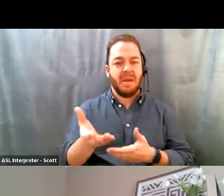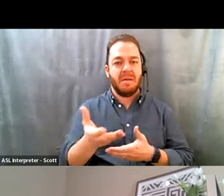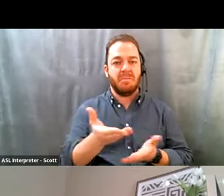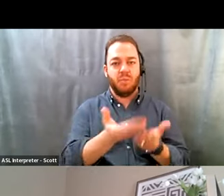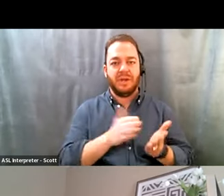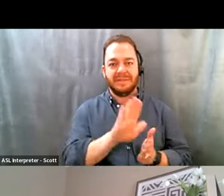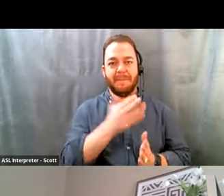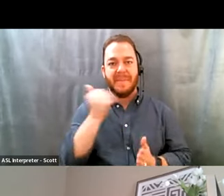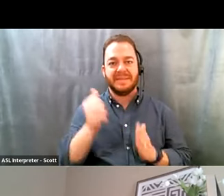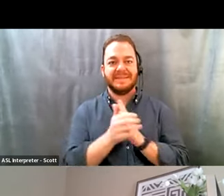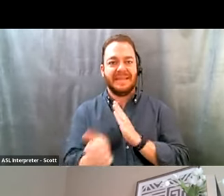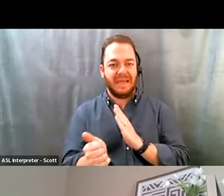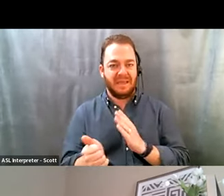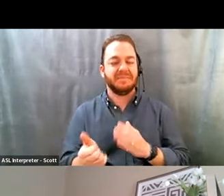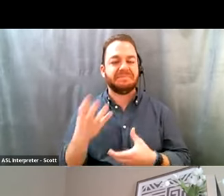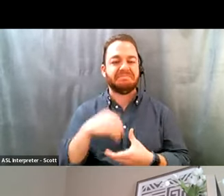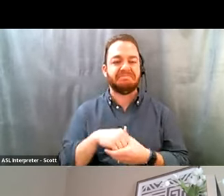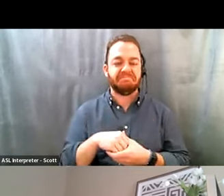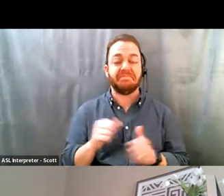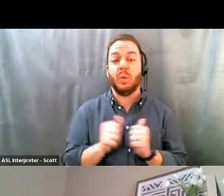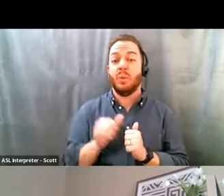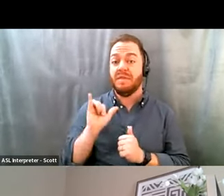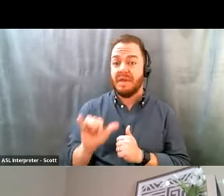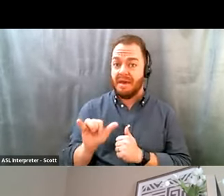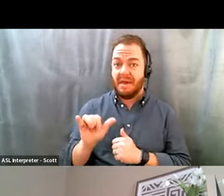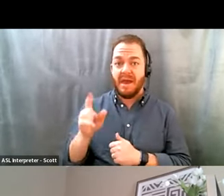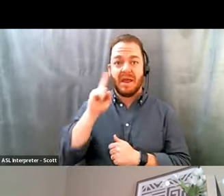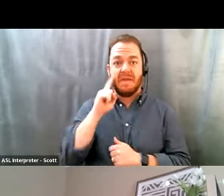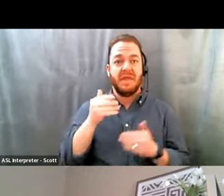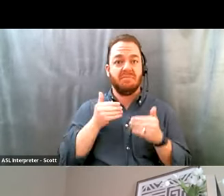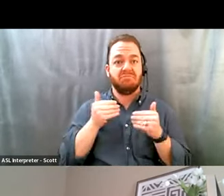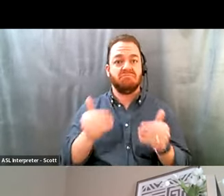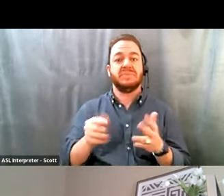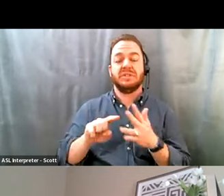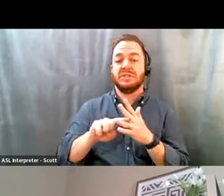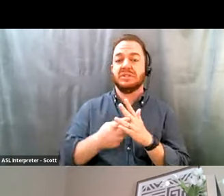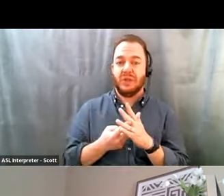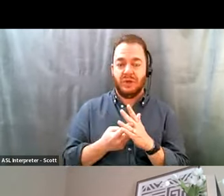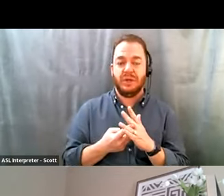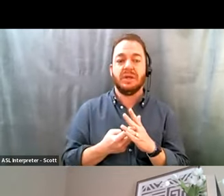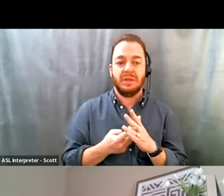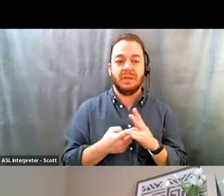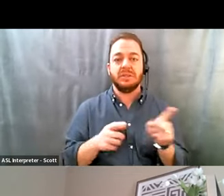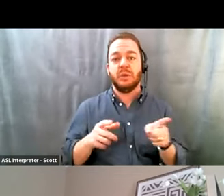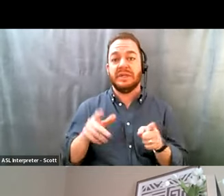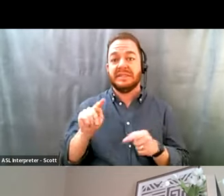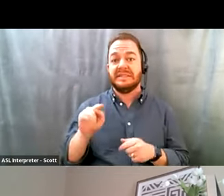that. So with that, I think we'll jump in and get started. And so